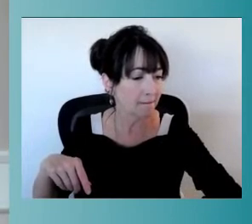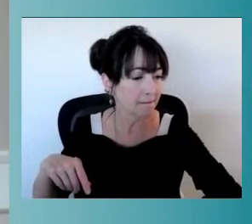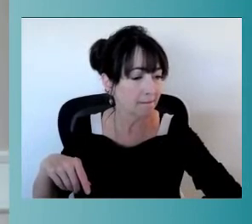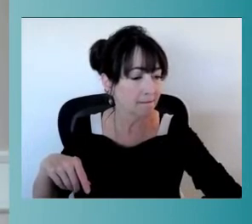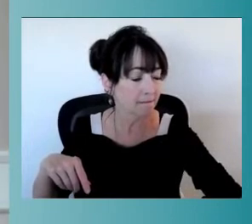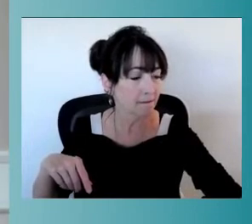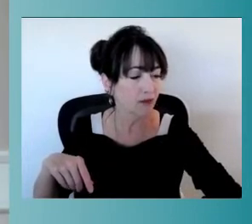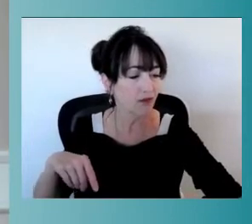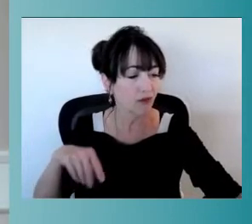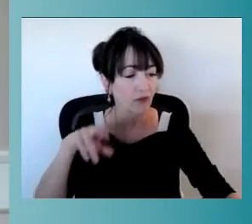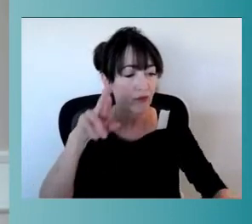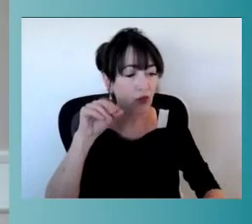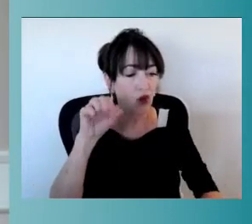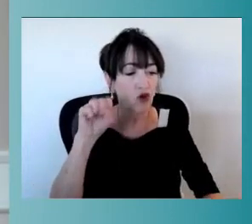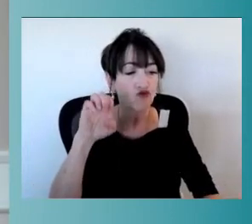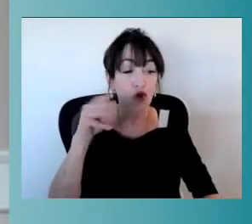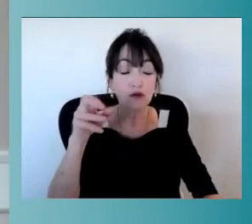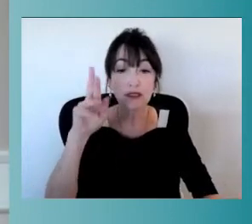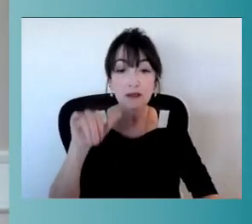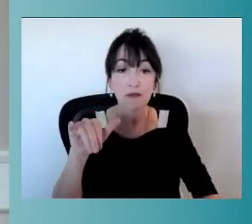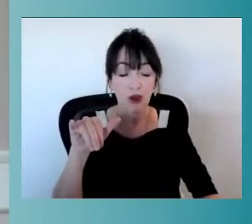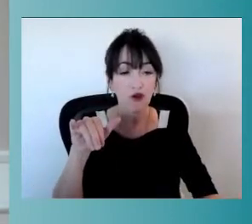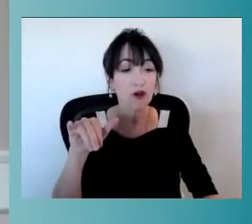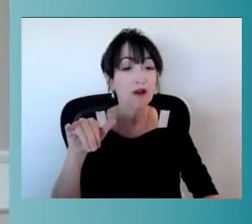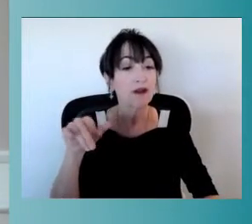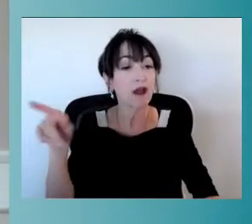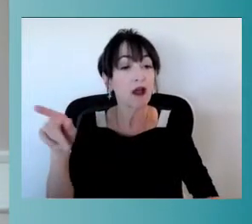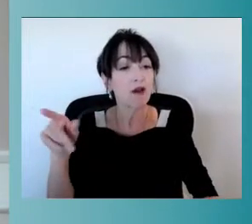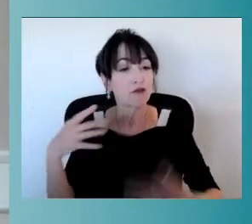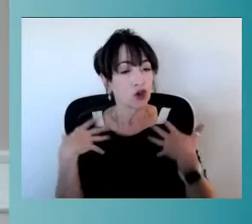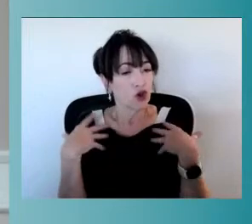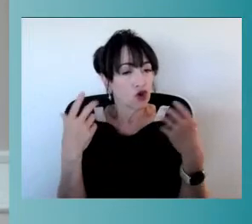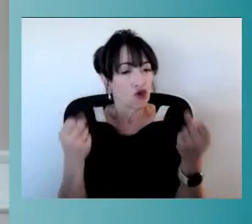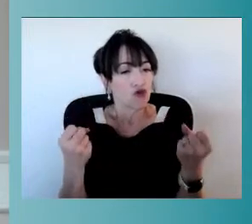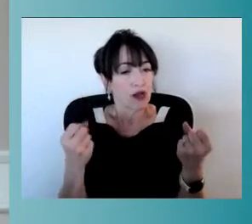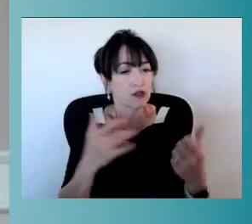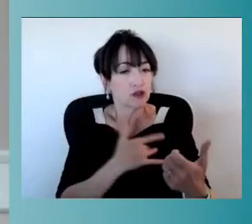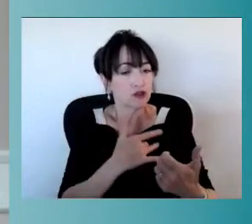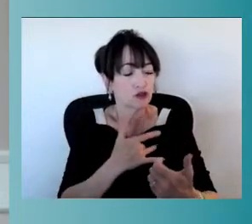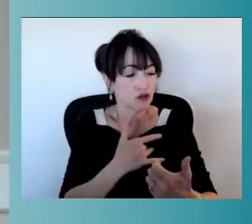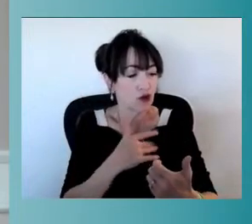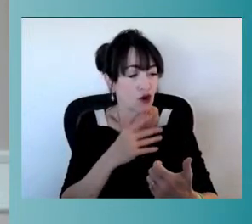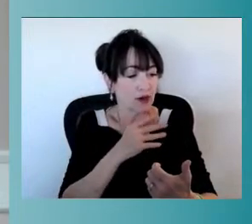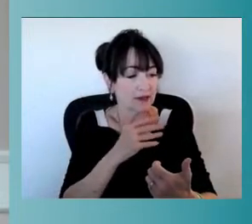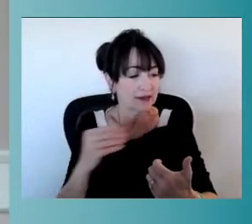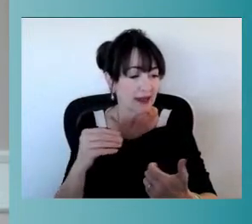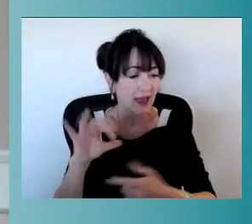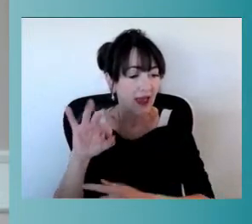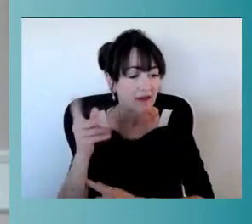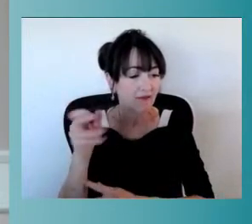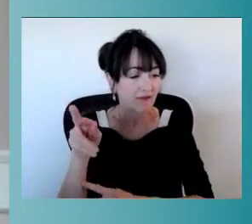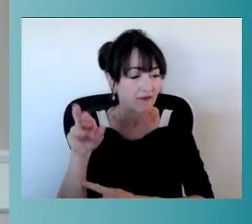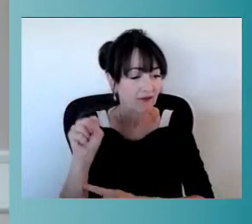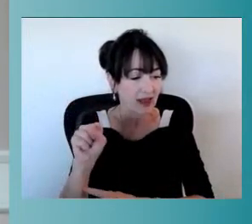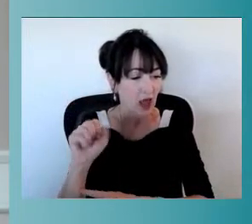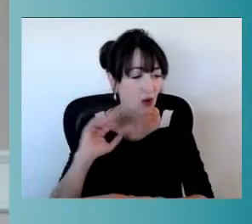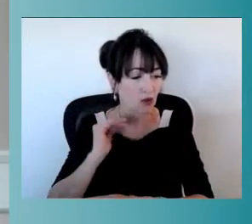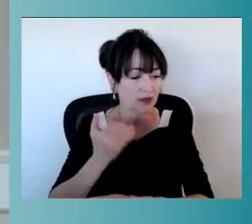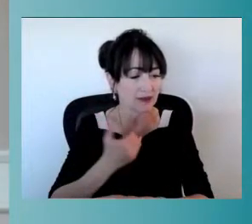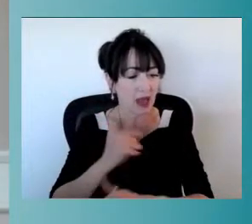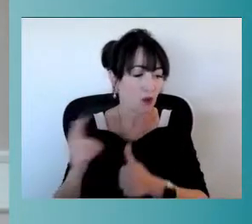Rosemary Boffman of Courageous Hearts, and our first Chance Youth Award, Ashley Flowers.